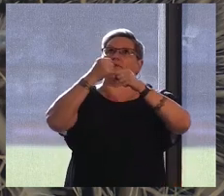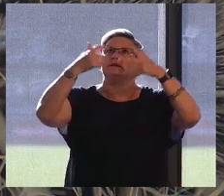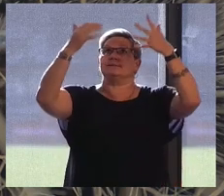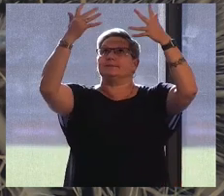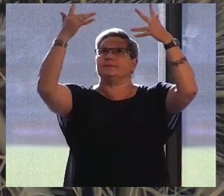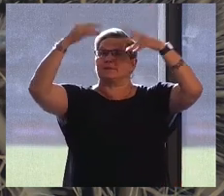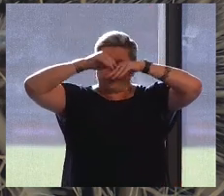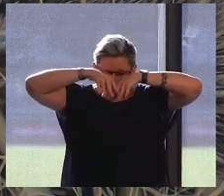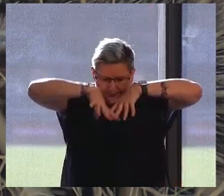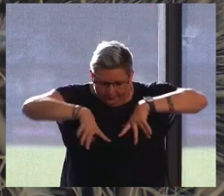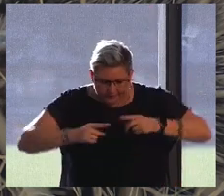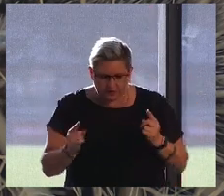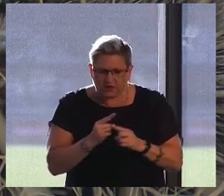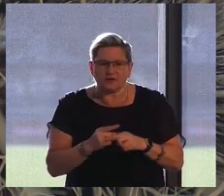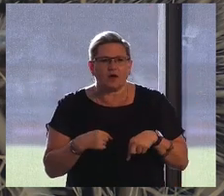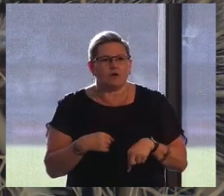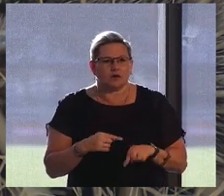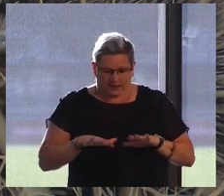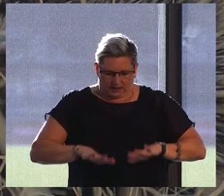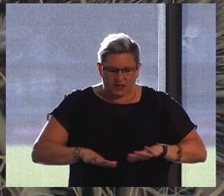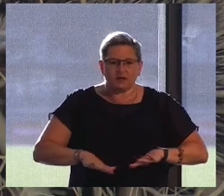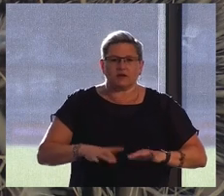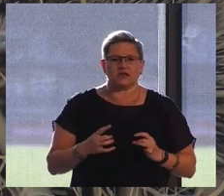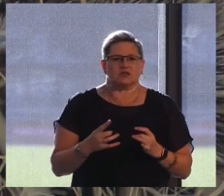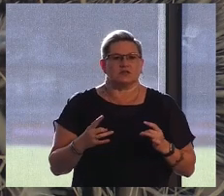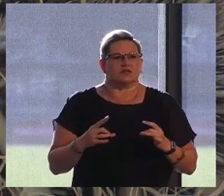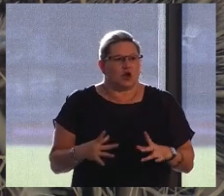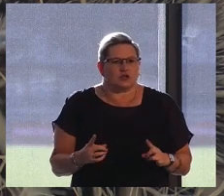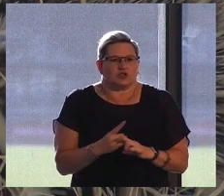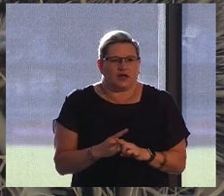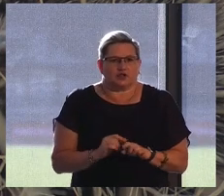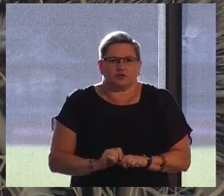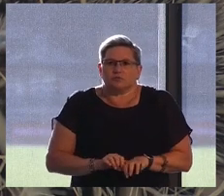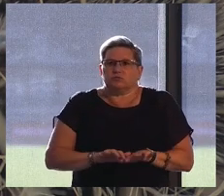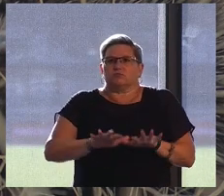create change from the bottom up. And that's not the case in every country.